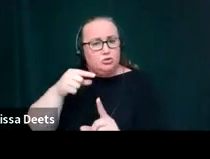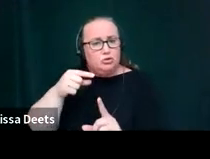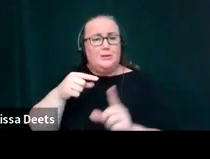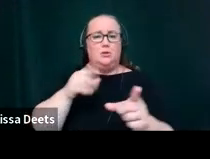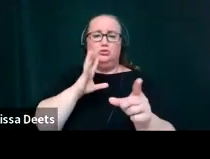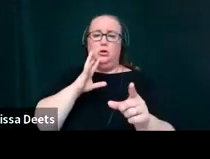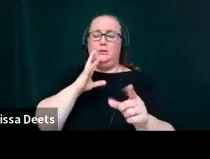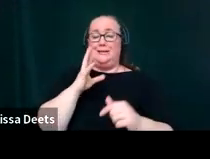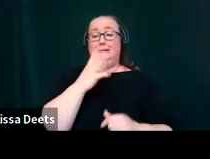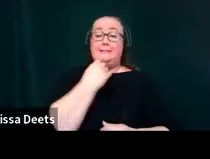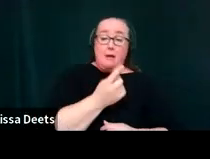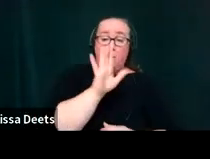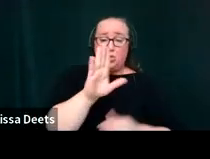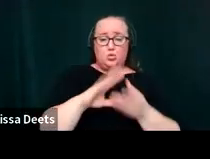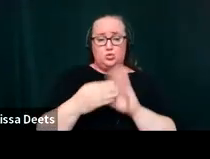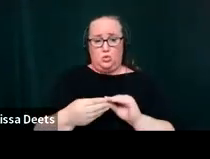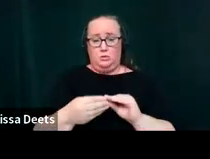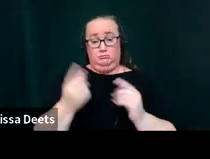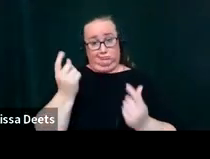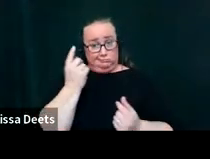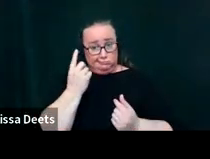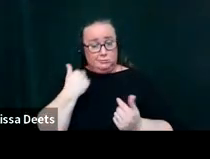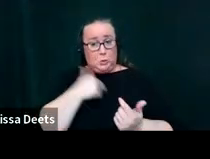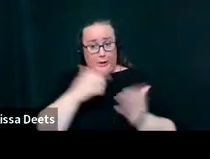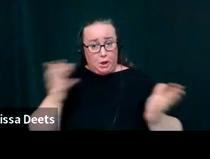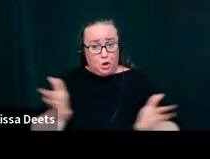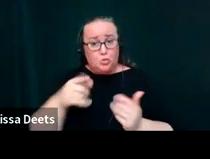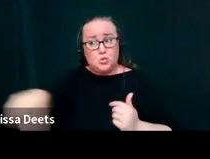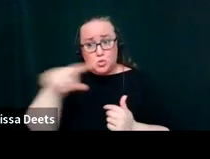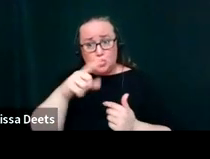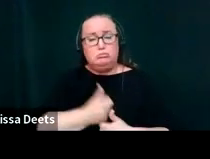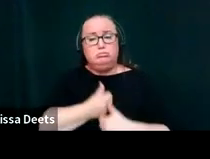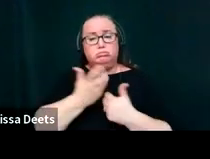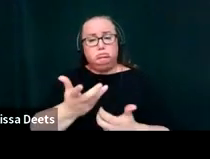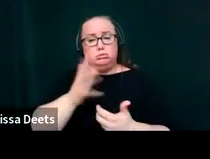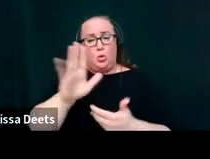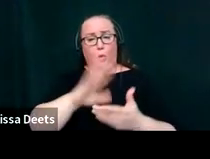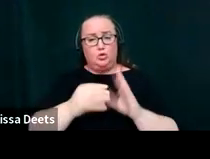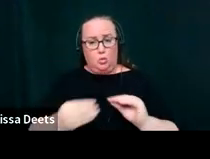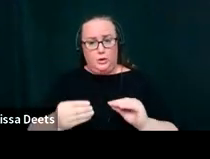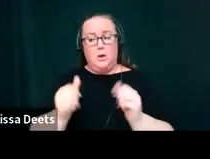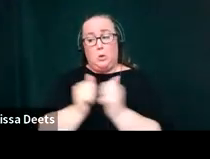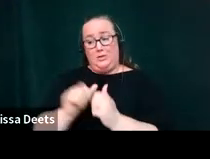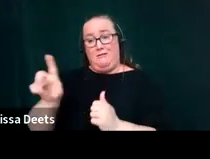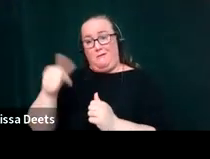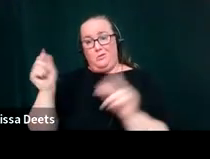Glaucoma Foundation does. We encourage our patients to share their stories with our